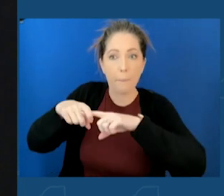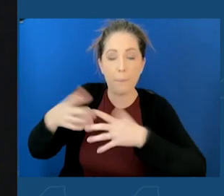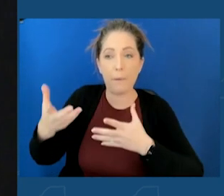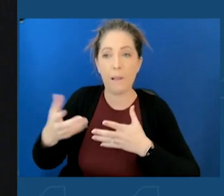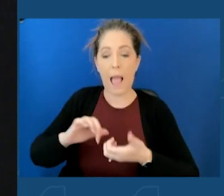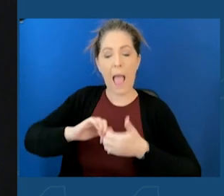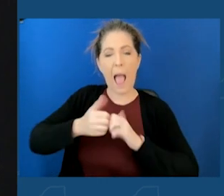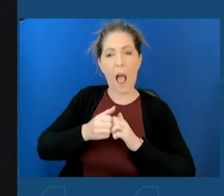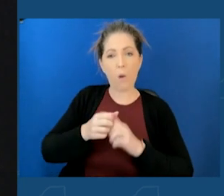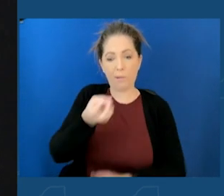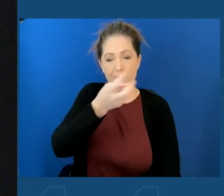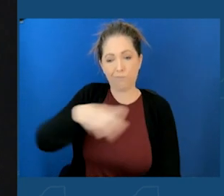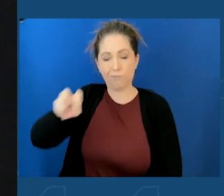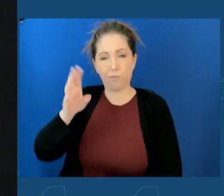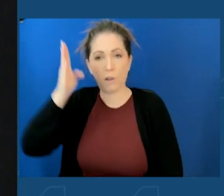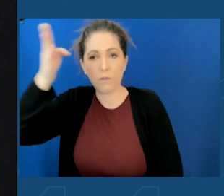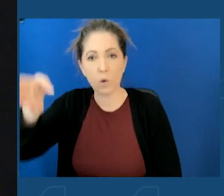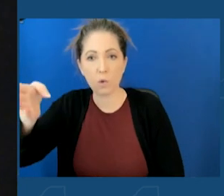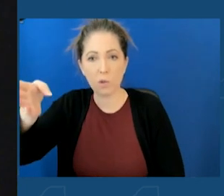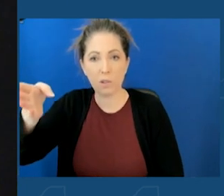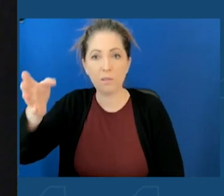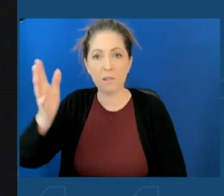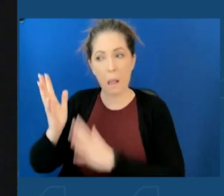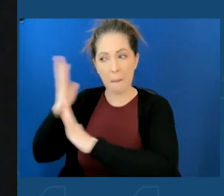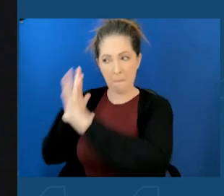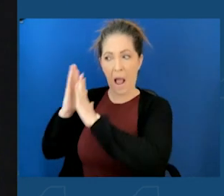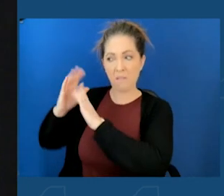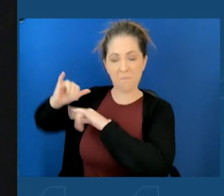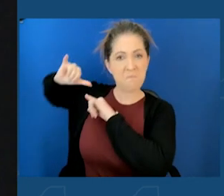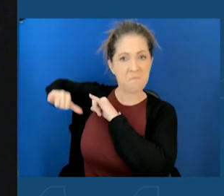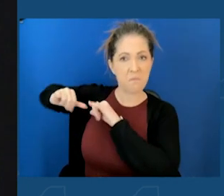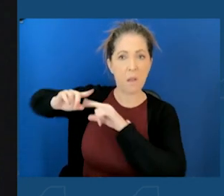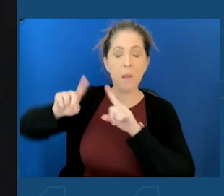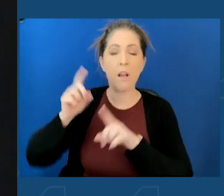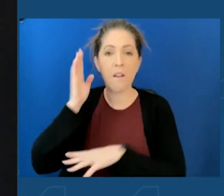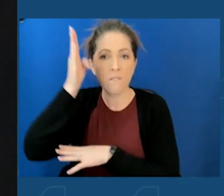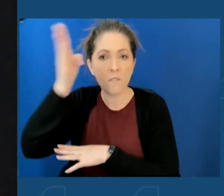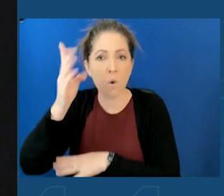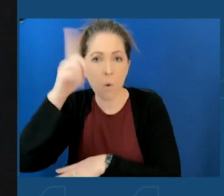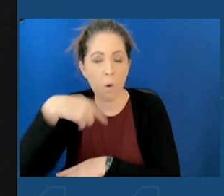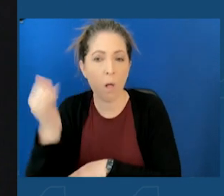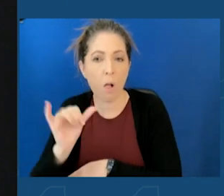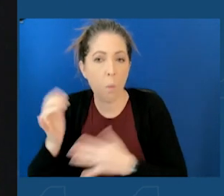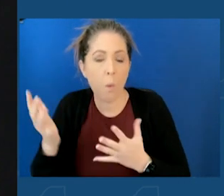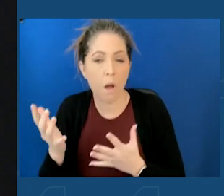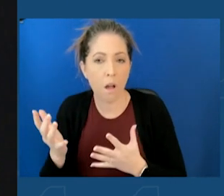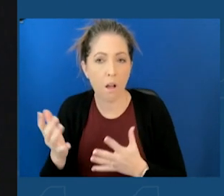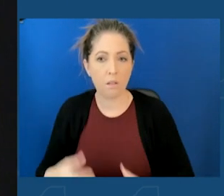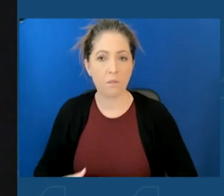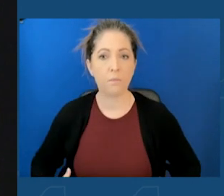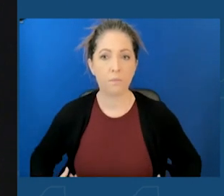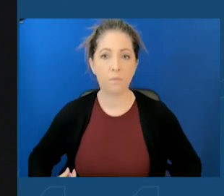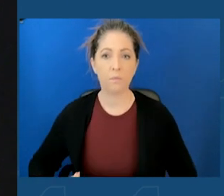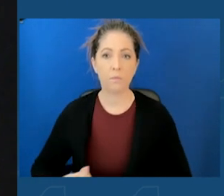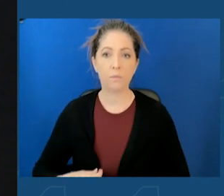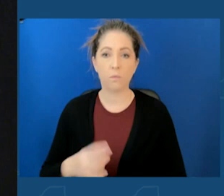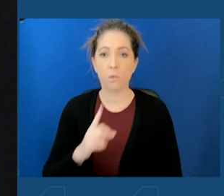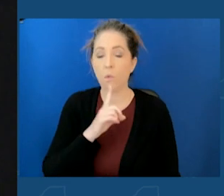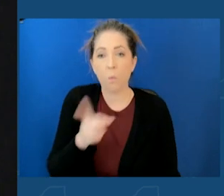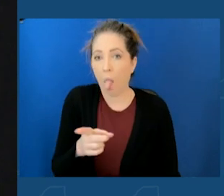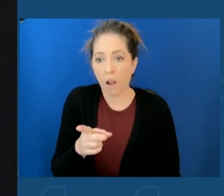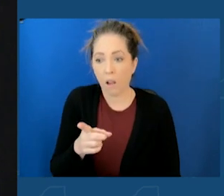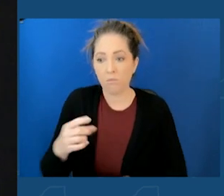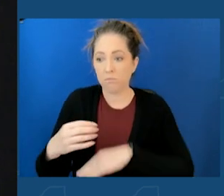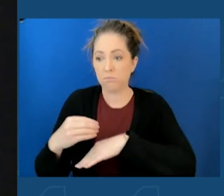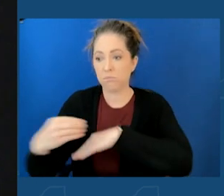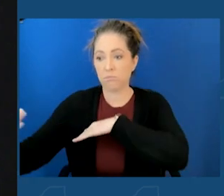future? Yes, that is in the rearview mirror now, but what does the new future look like? And it really truly is offshore wind. I mean, this is where